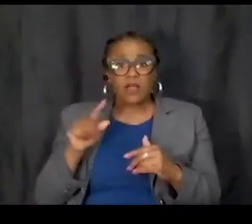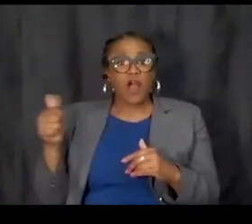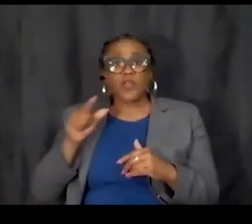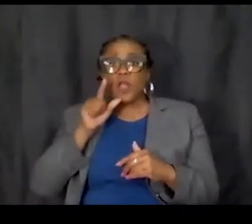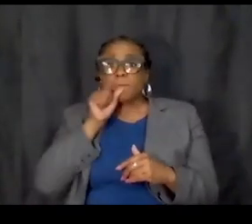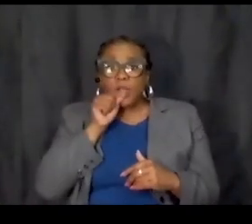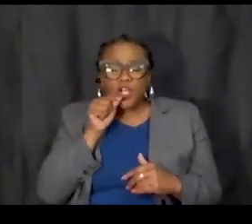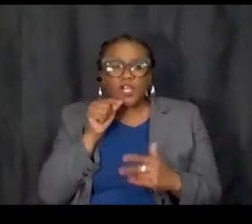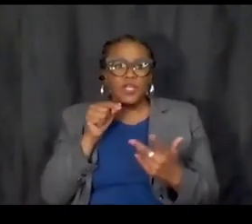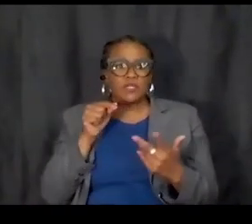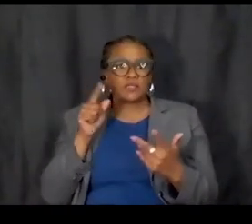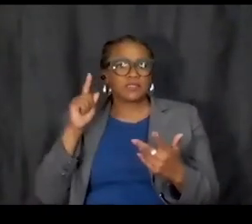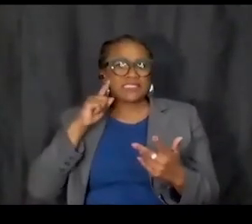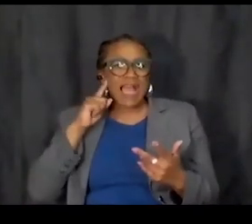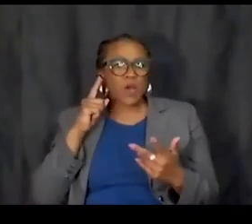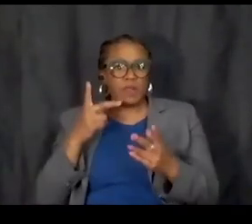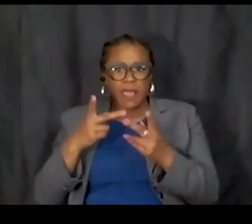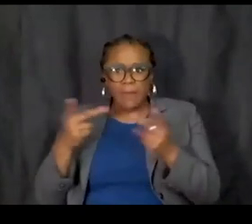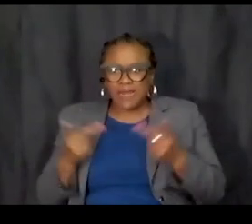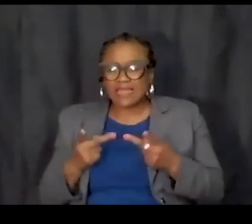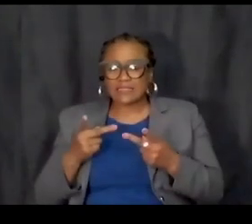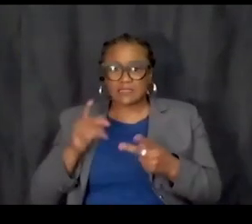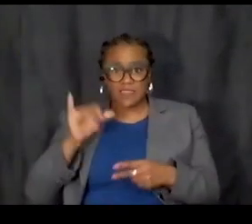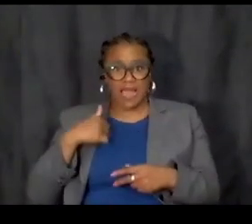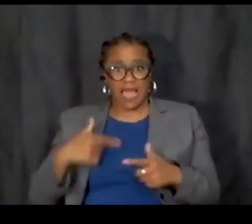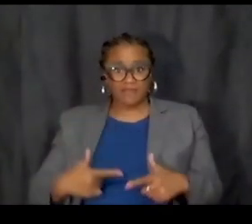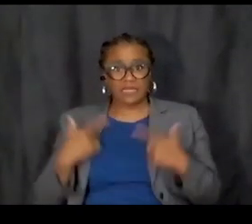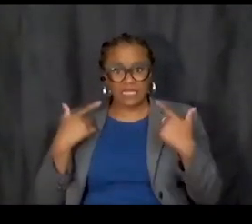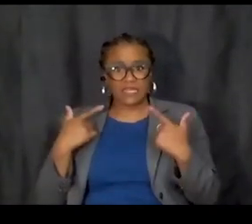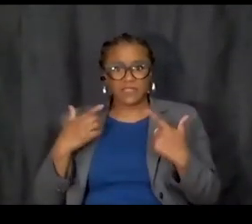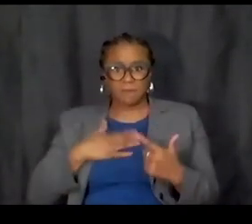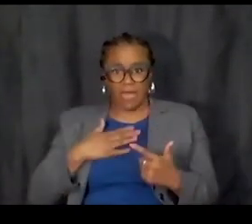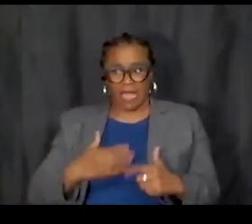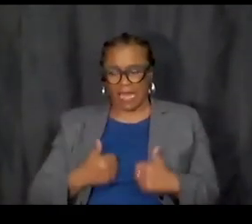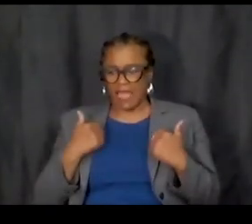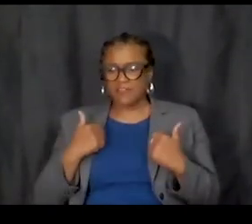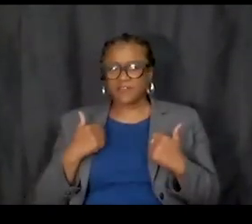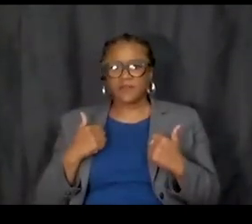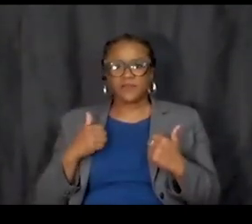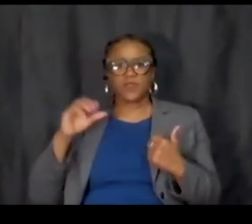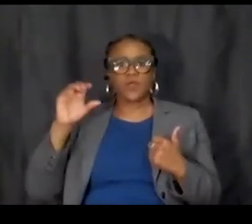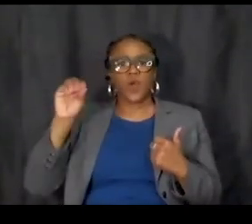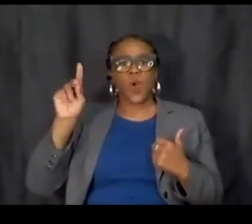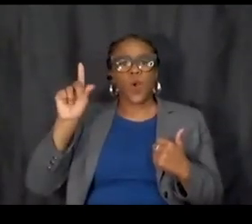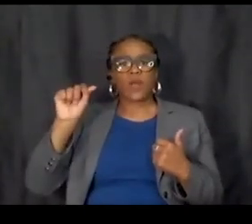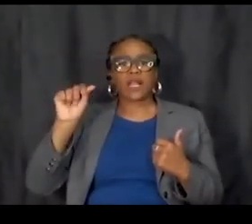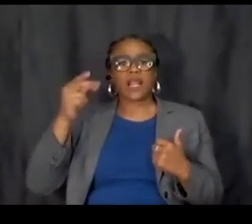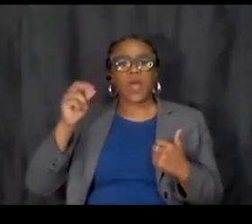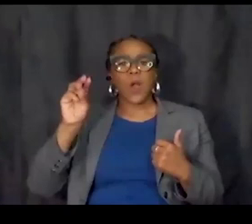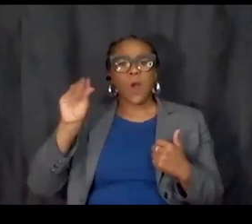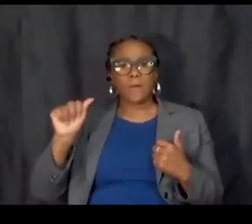places that I've lived so far in my life is actually Oklahoma. I lived in Oklahoma for a year, and that was like